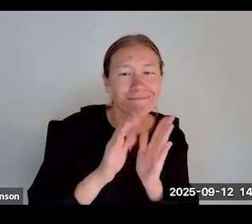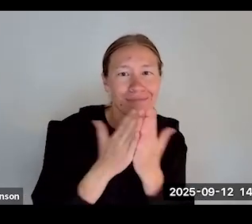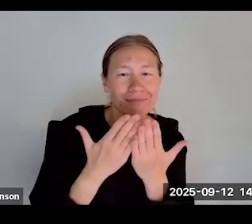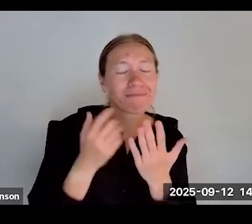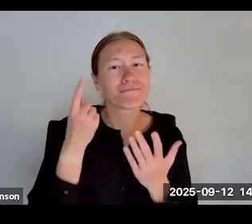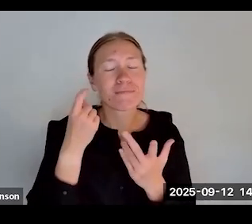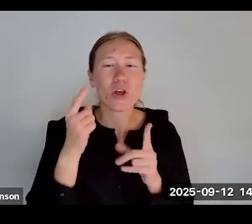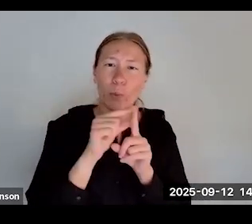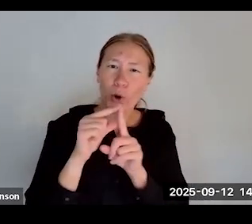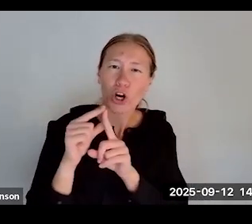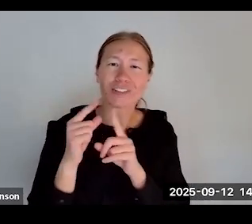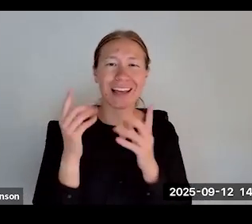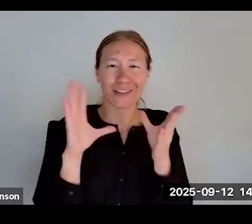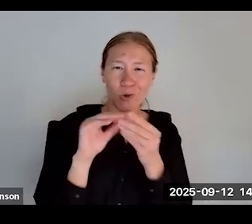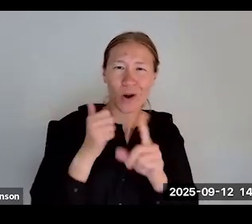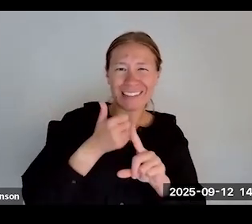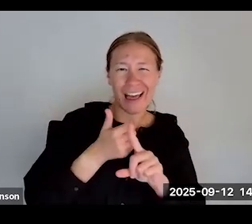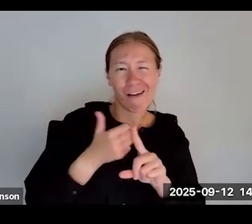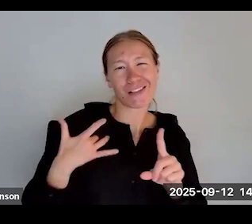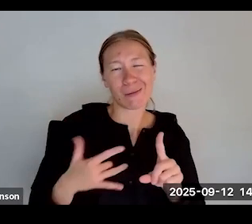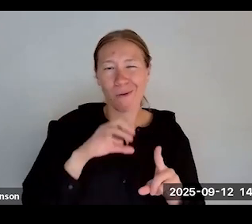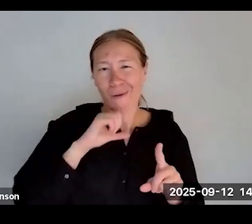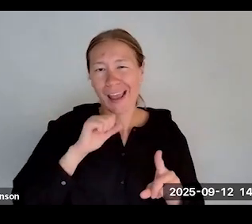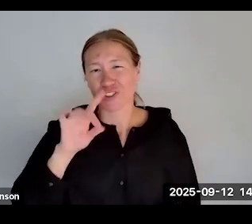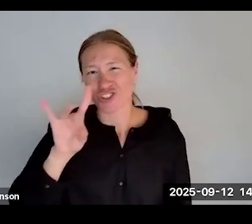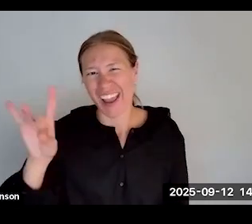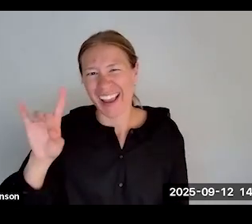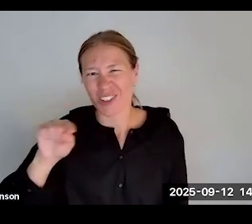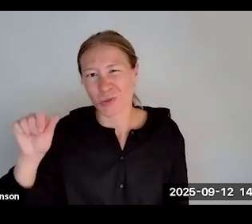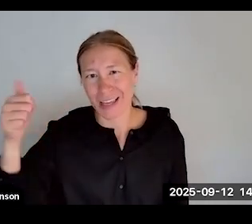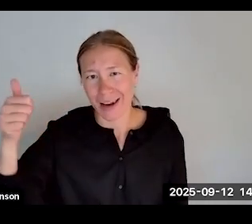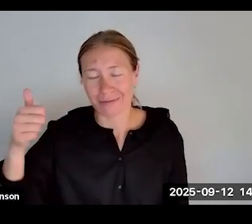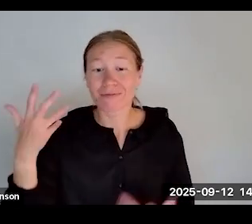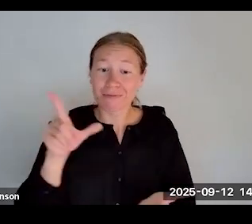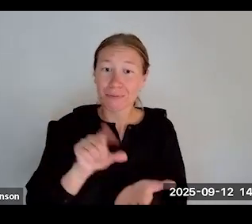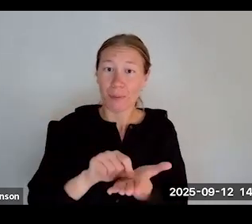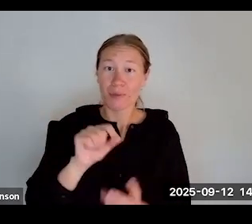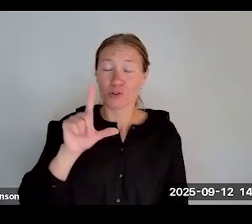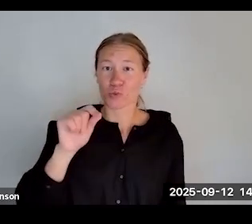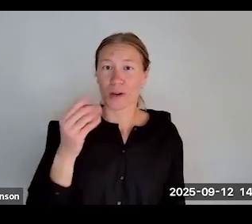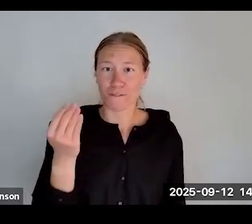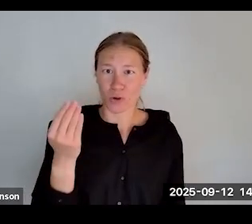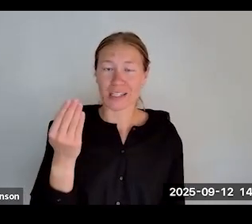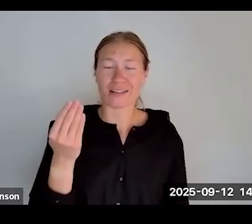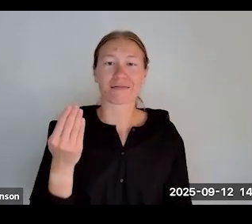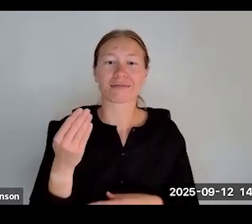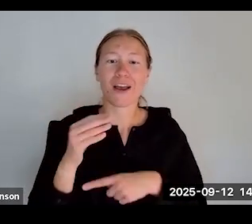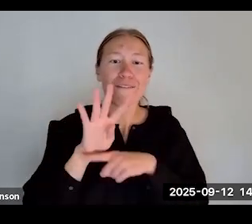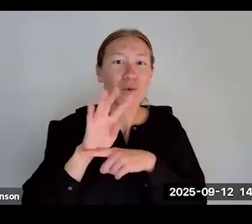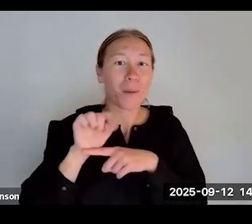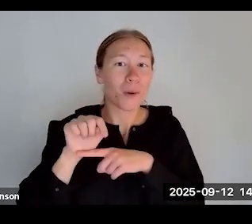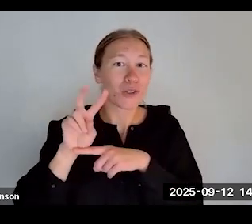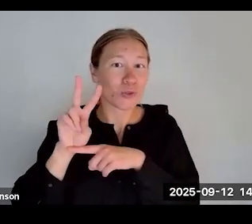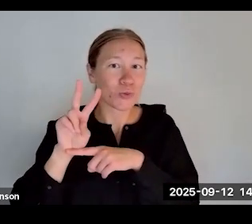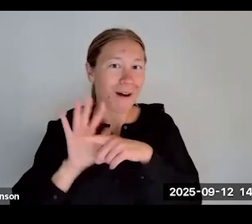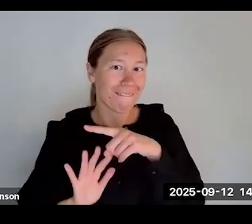are more for an 8 to 10-year-old. It was published in 2014 and has a 4.2-star